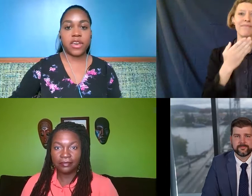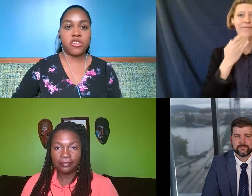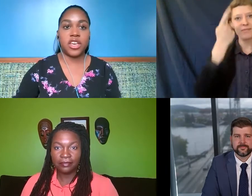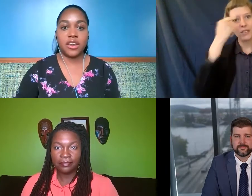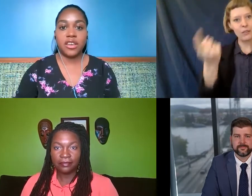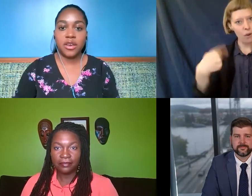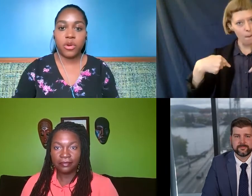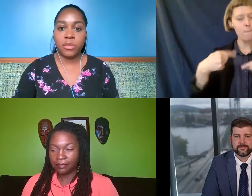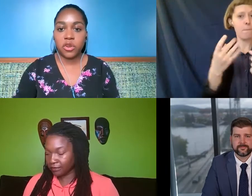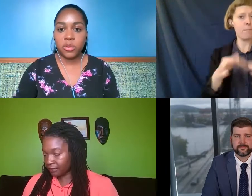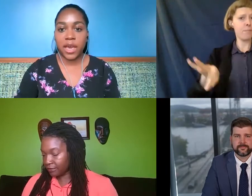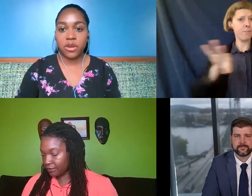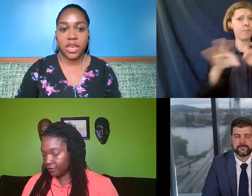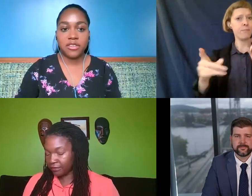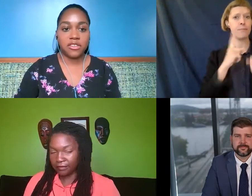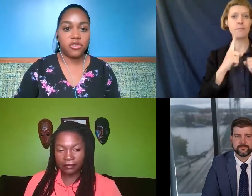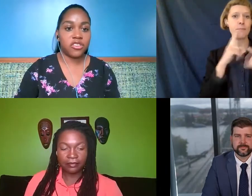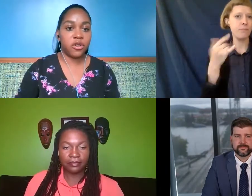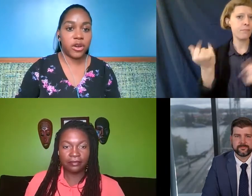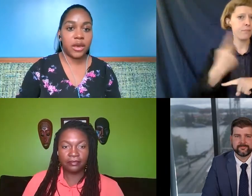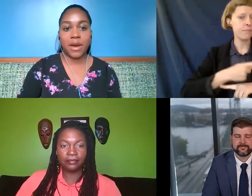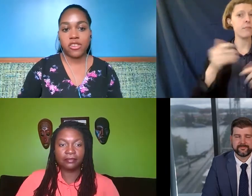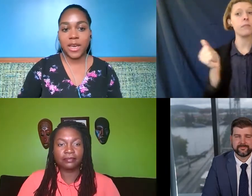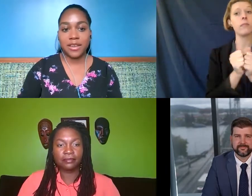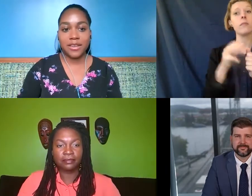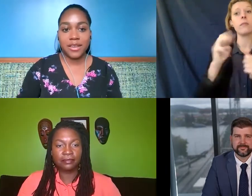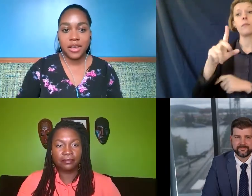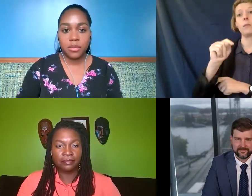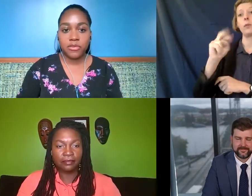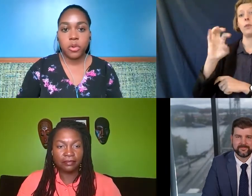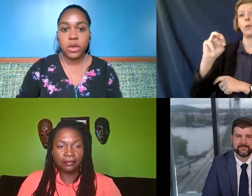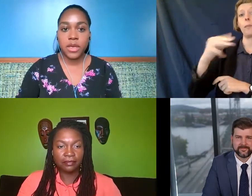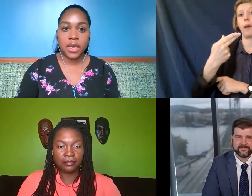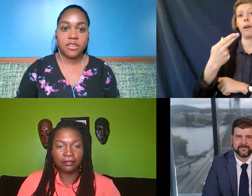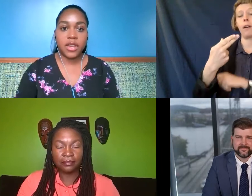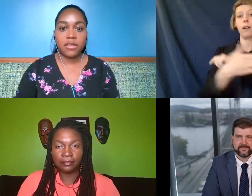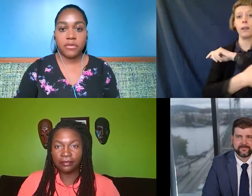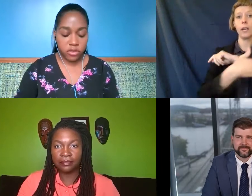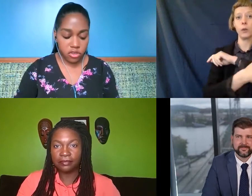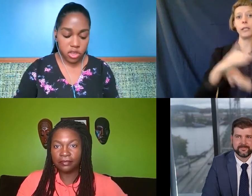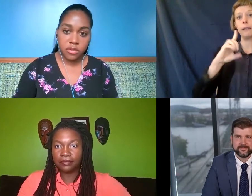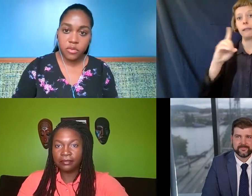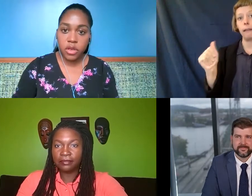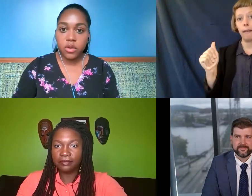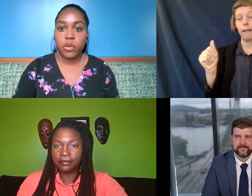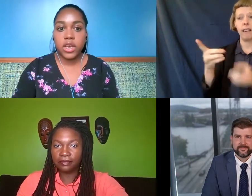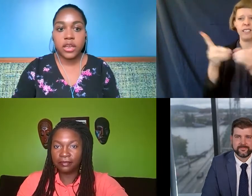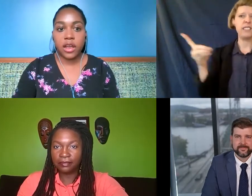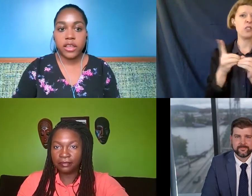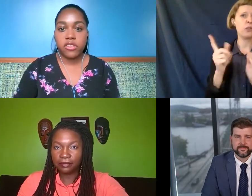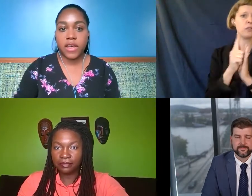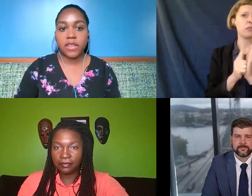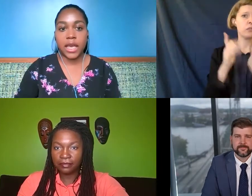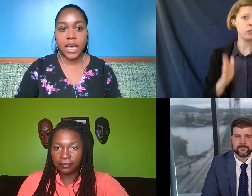important discussion with Multnomah County District Attorney Mike Schmidt. Before we begin today's conversation, we want